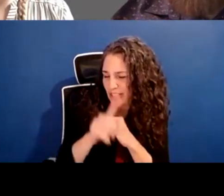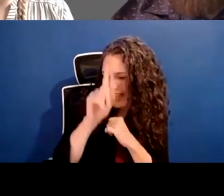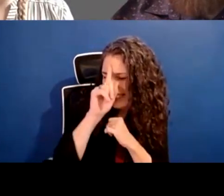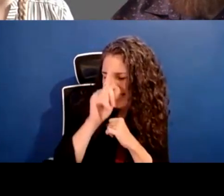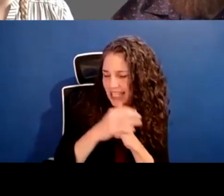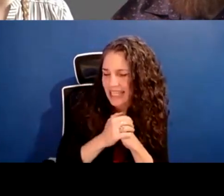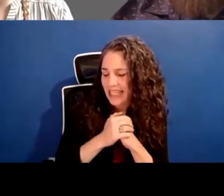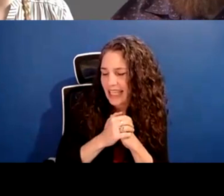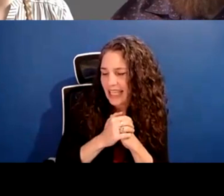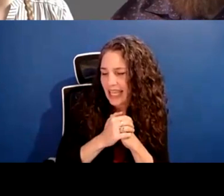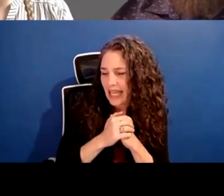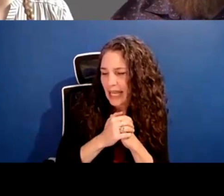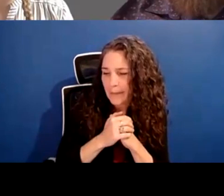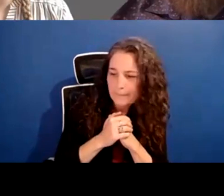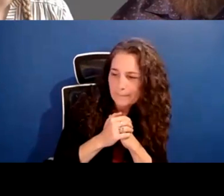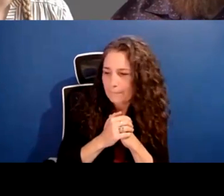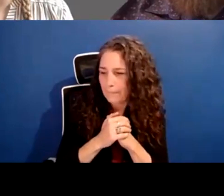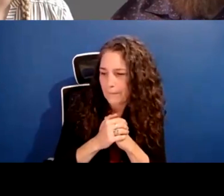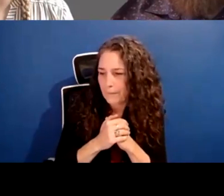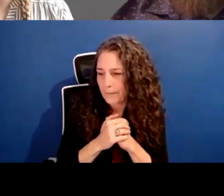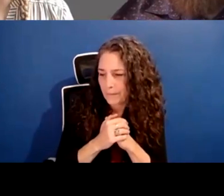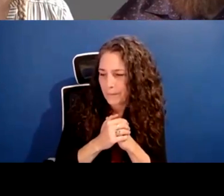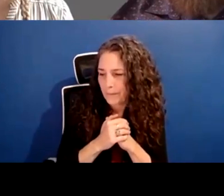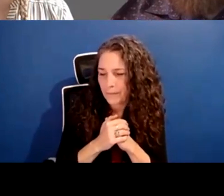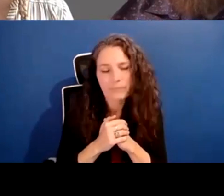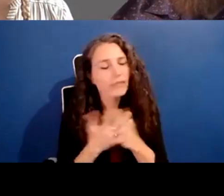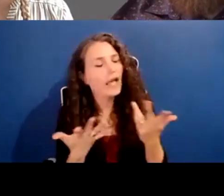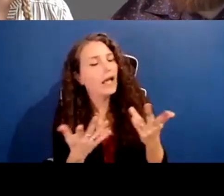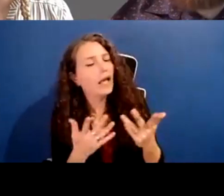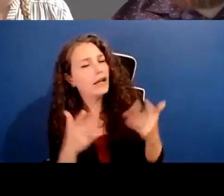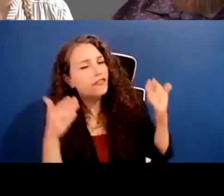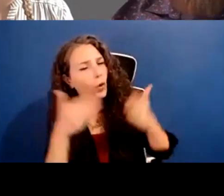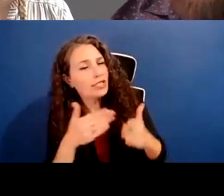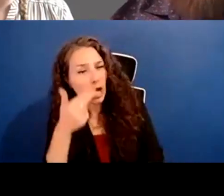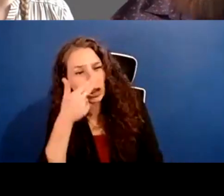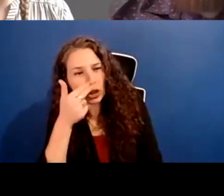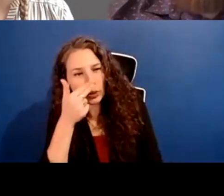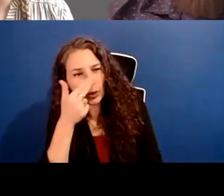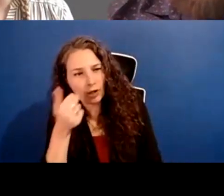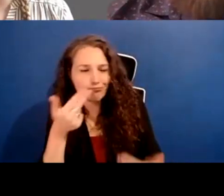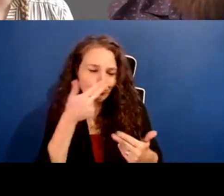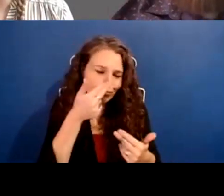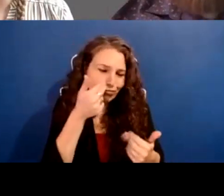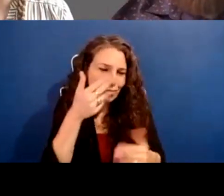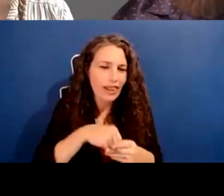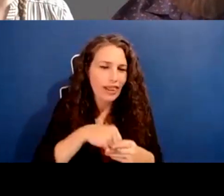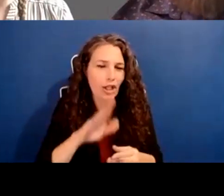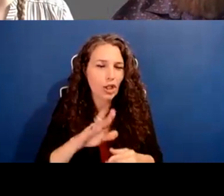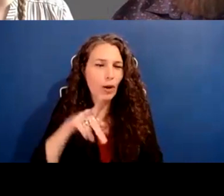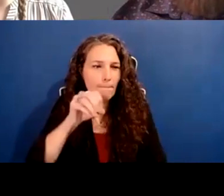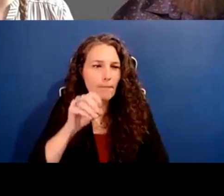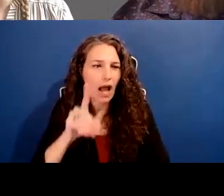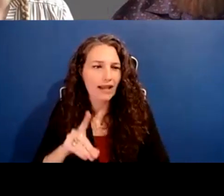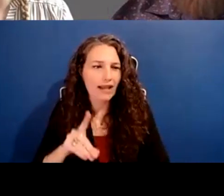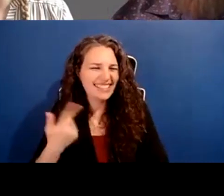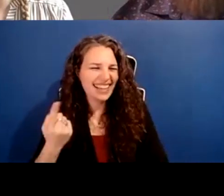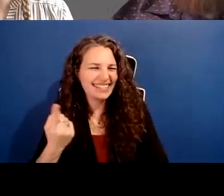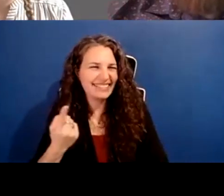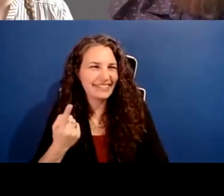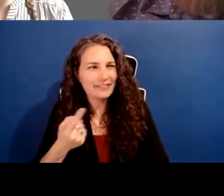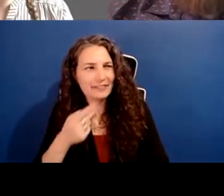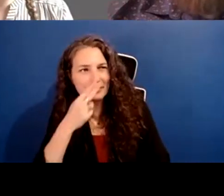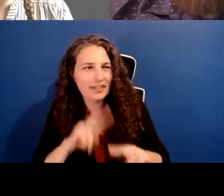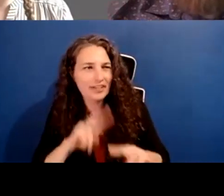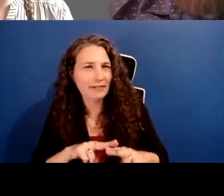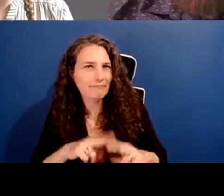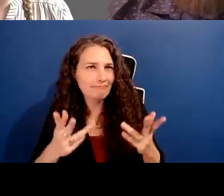is about humor in your podcast, which is sort of a fun one.